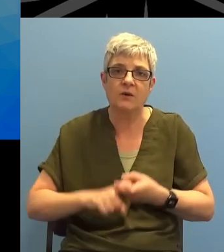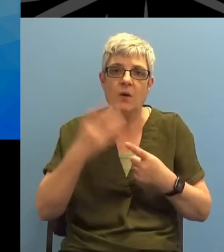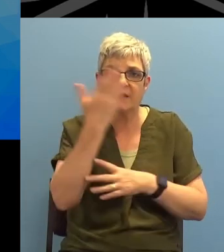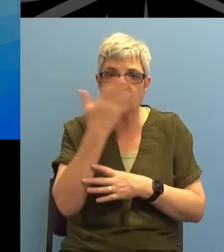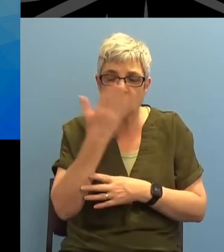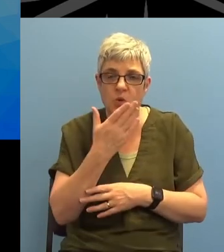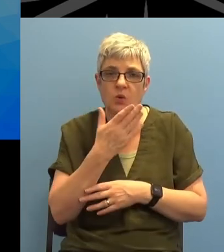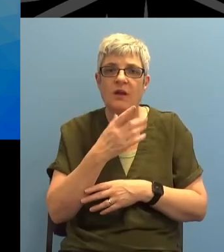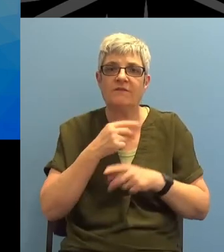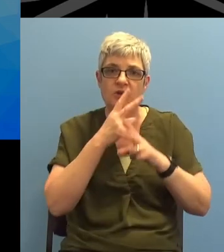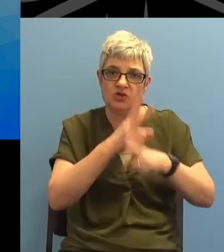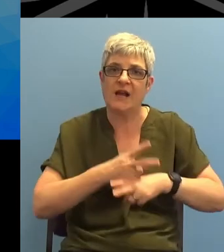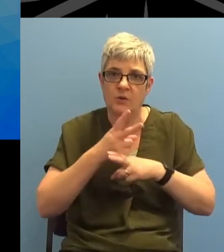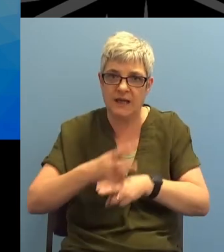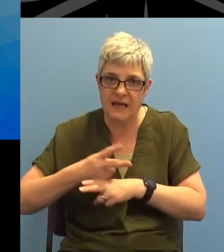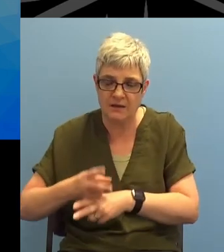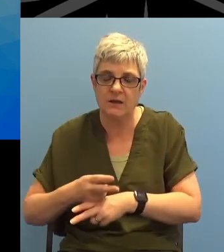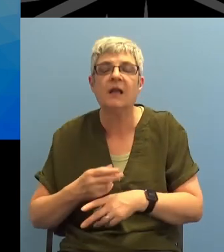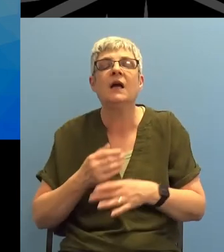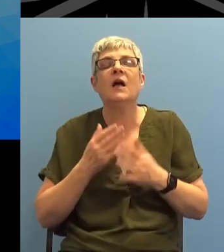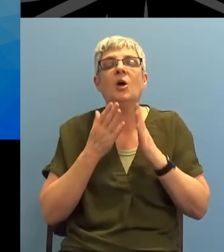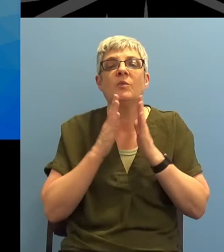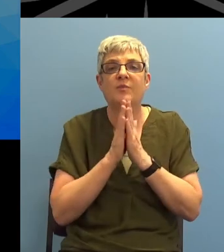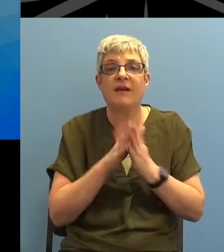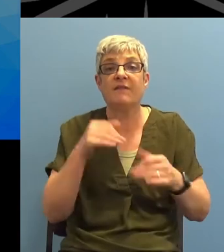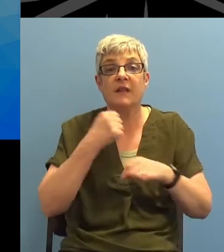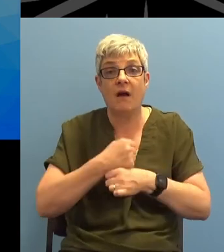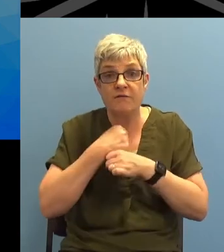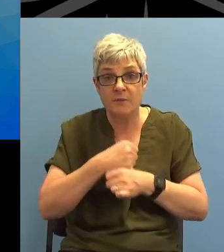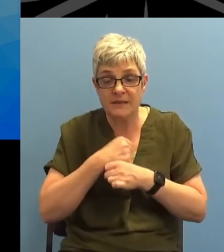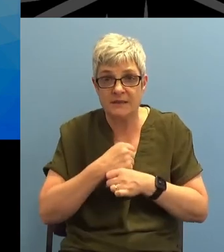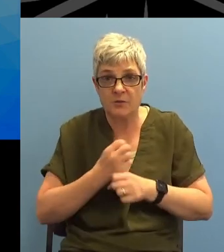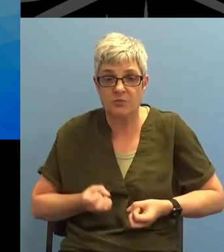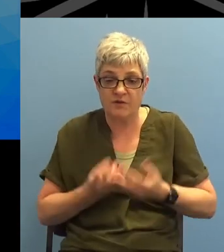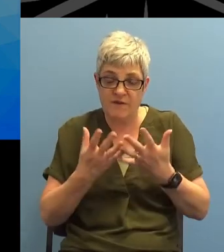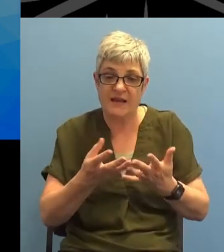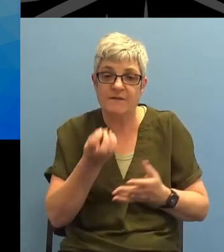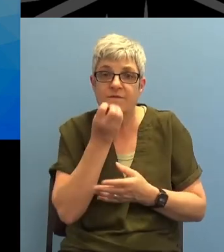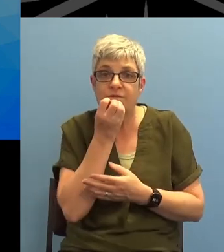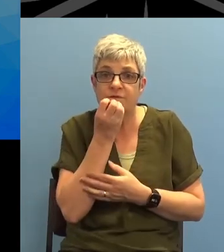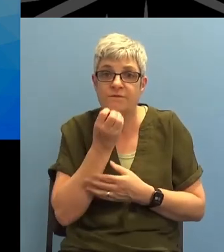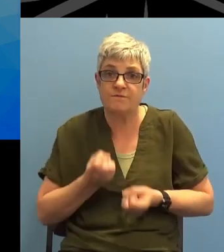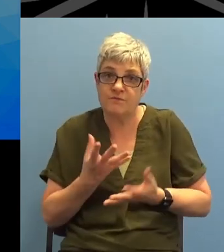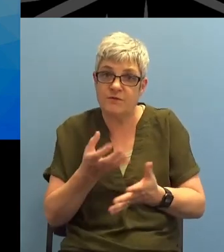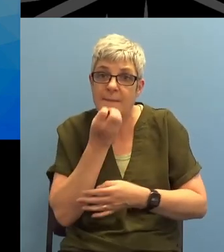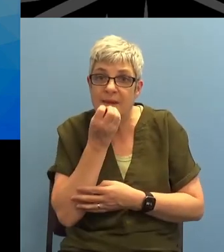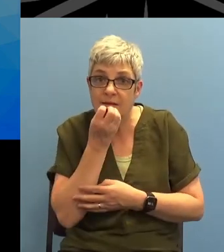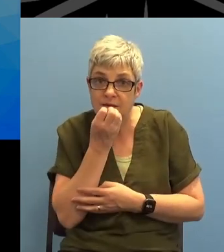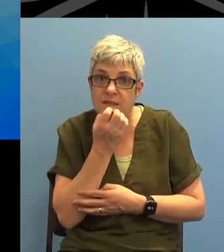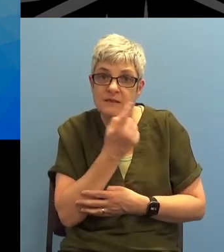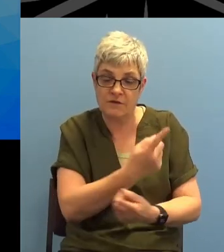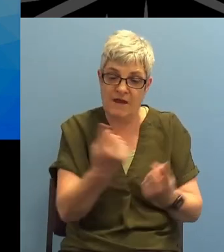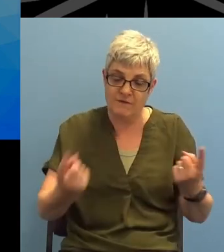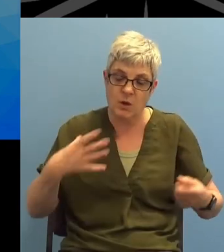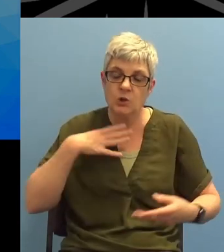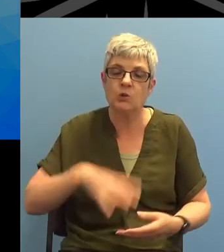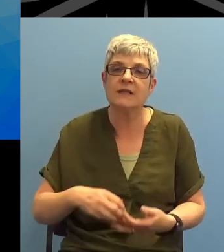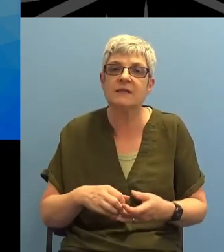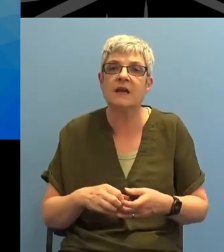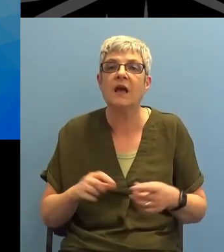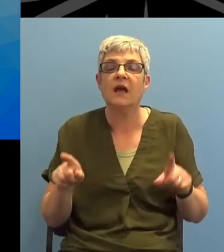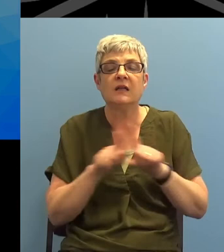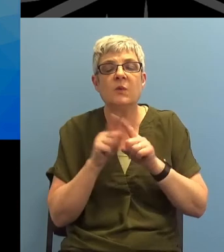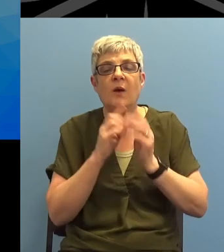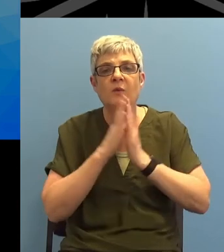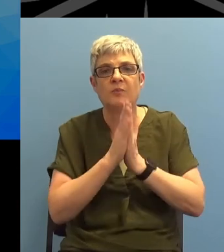summer. We pray for the government that they would provide free school meals for those who would need them. We also pray